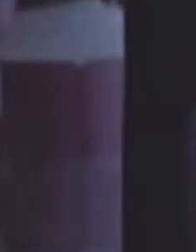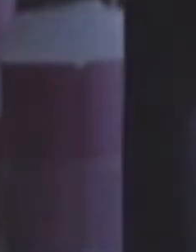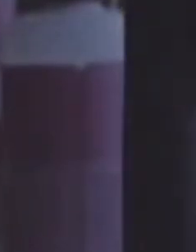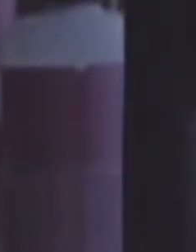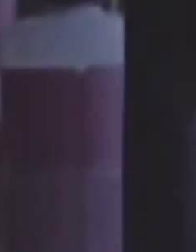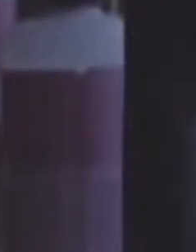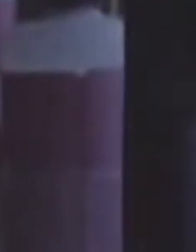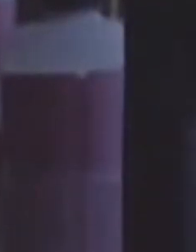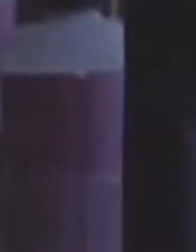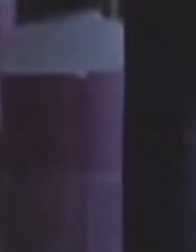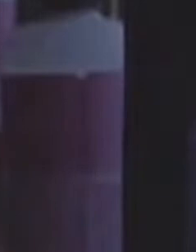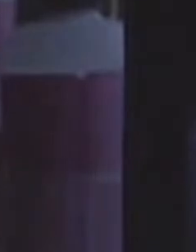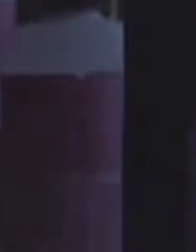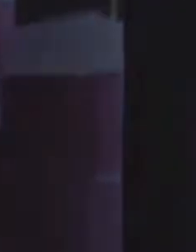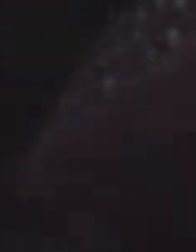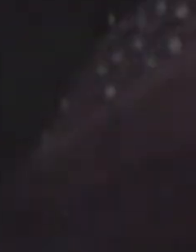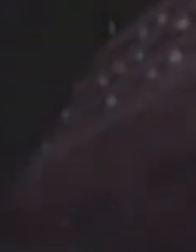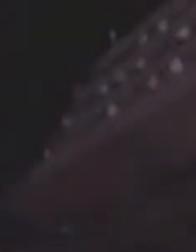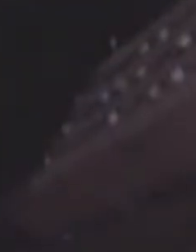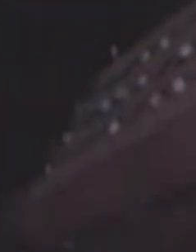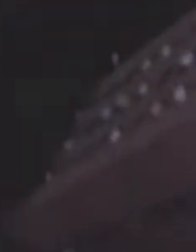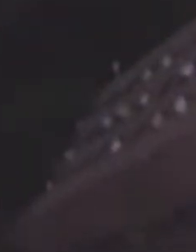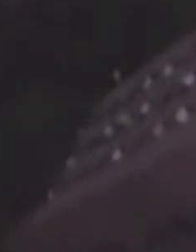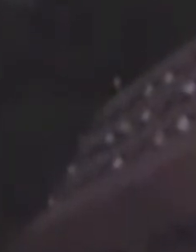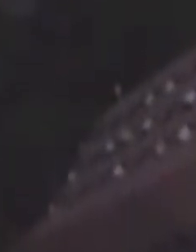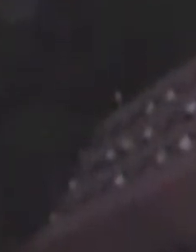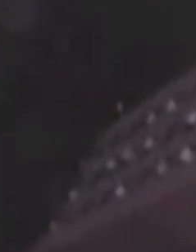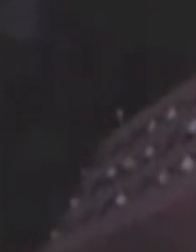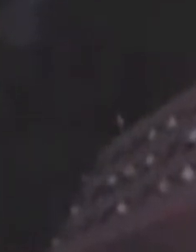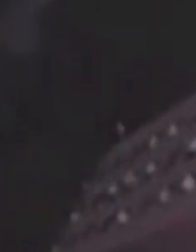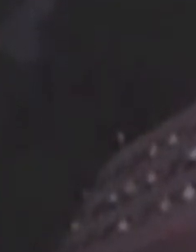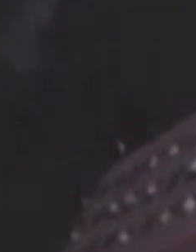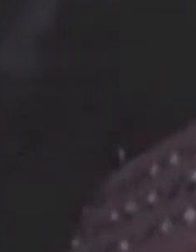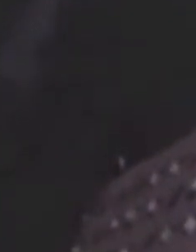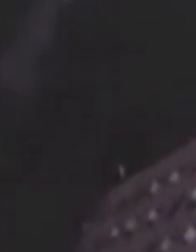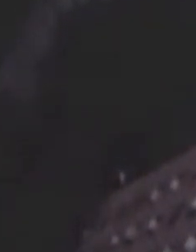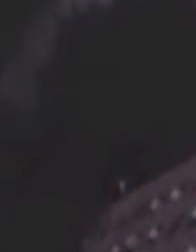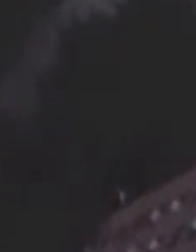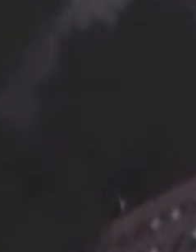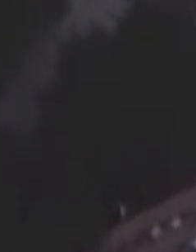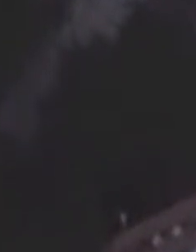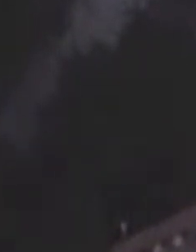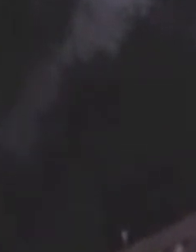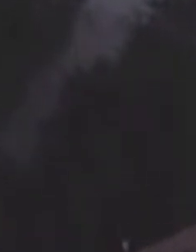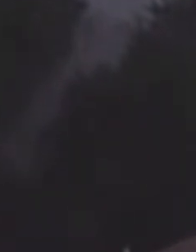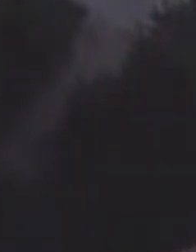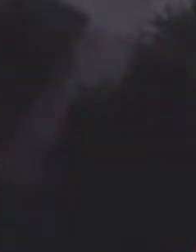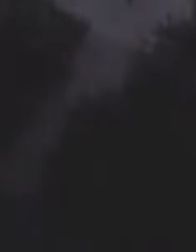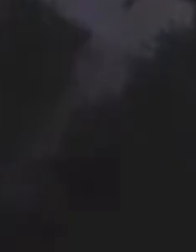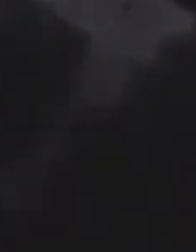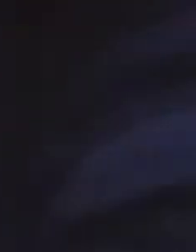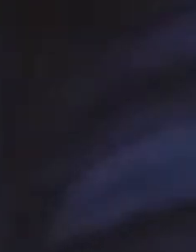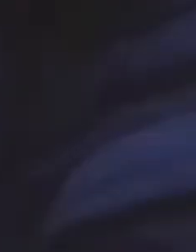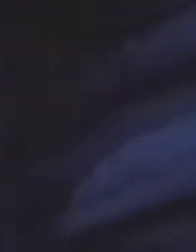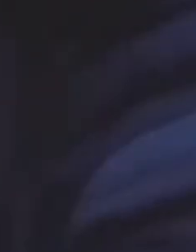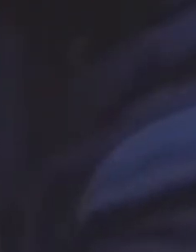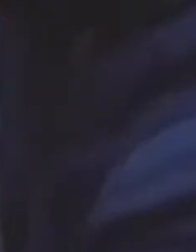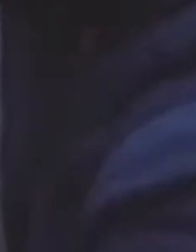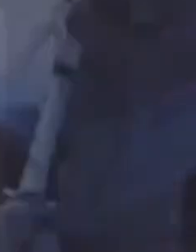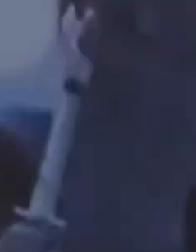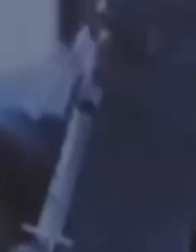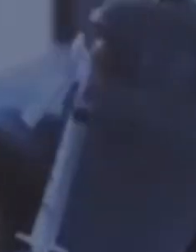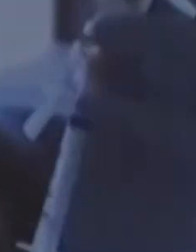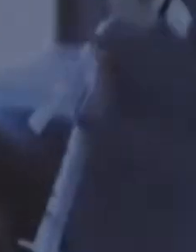our air and drinking water. New York has gone from worst to first in delivering rent relief. We're leading